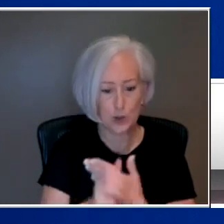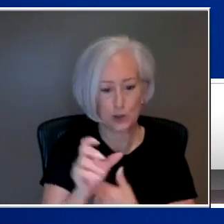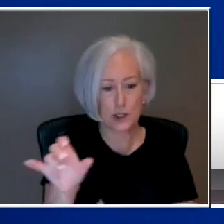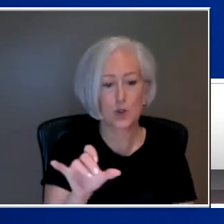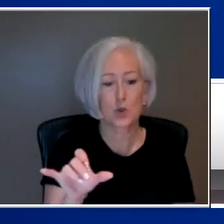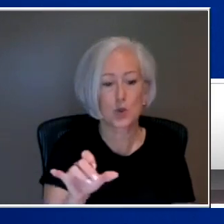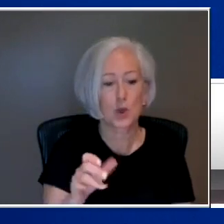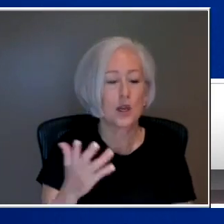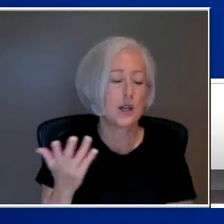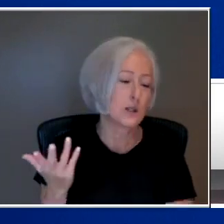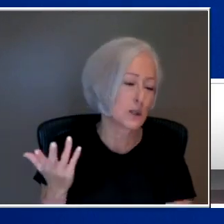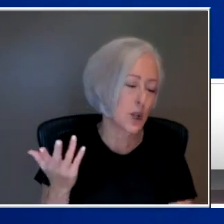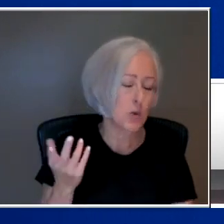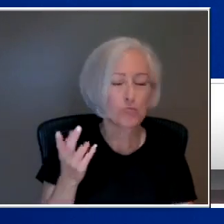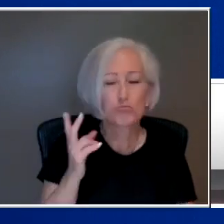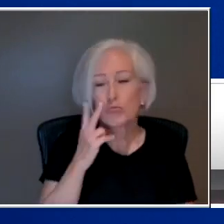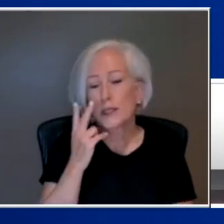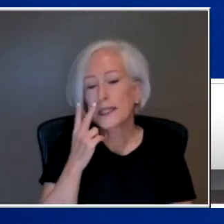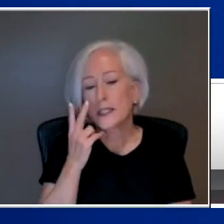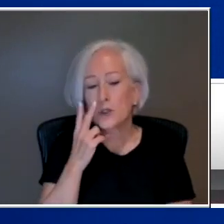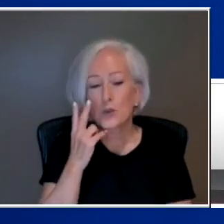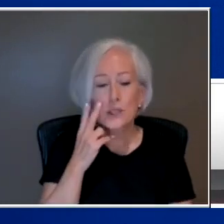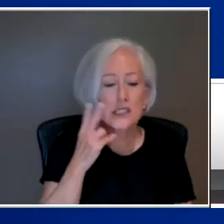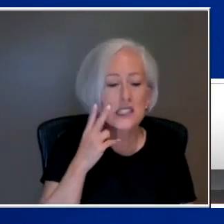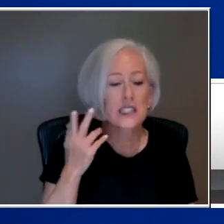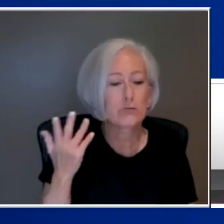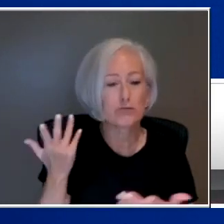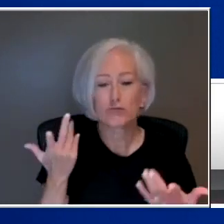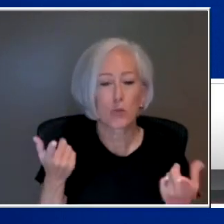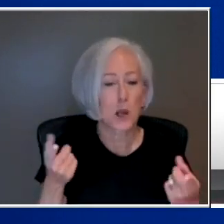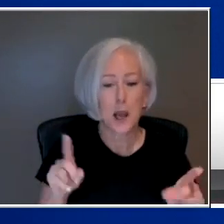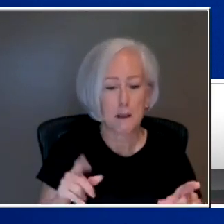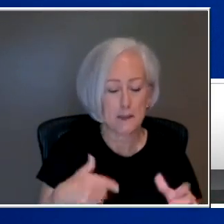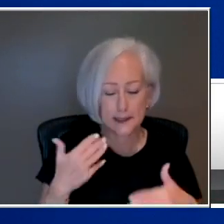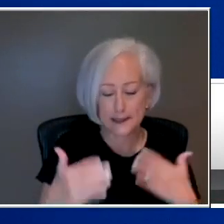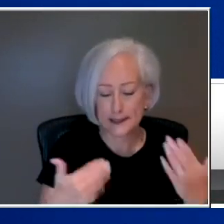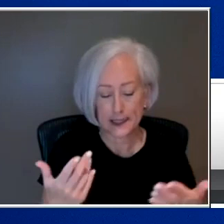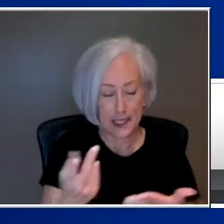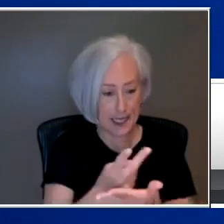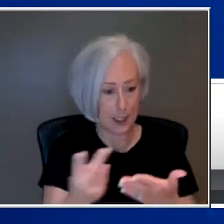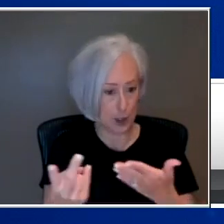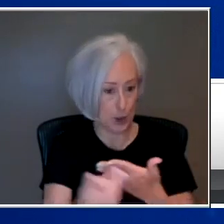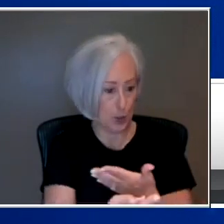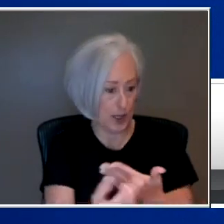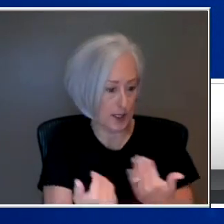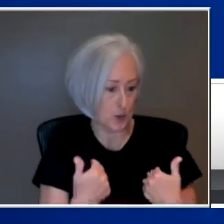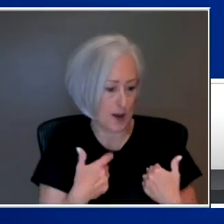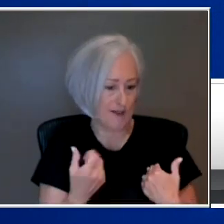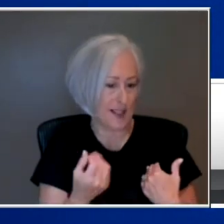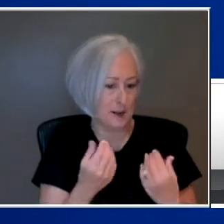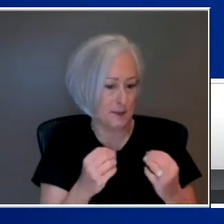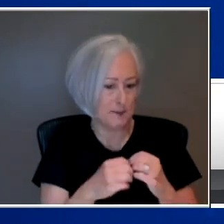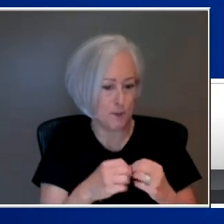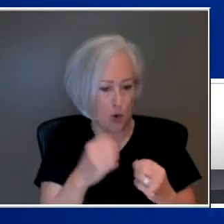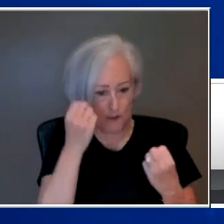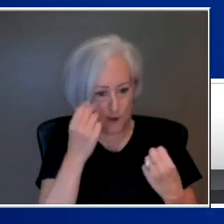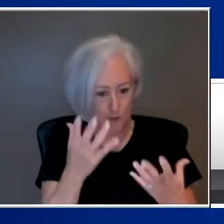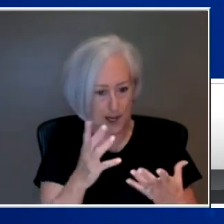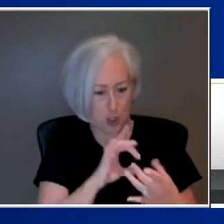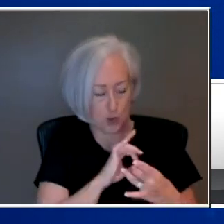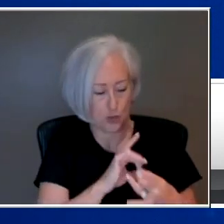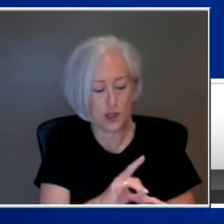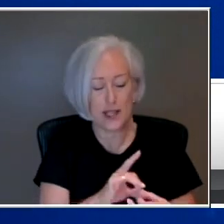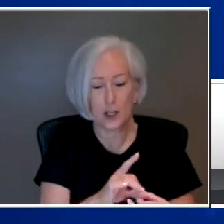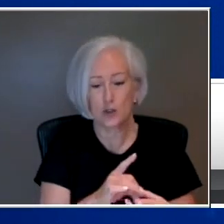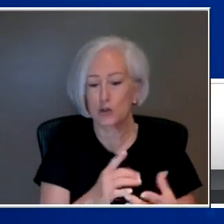really just need to see how it's going to go. And certainly 2 weeks from now, we'll have a little bit better data on the trend of where that is